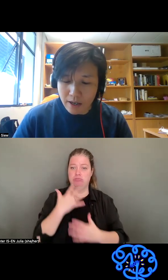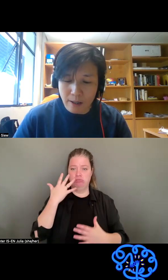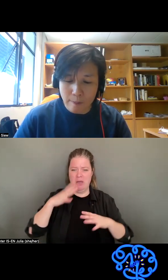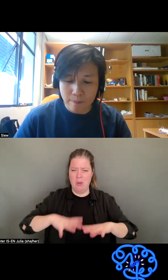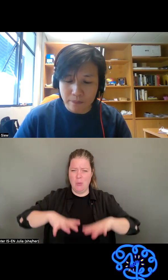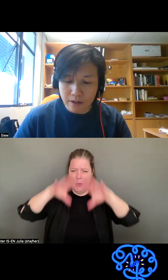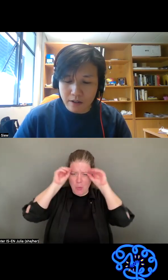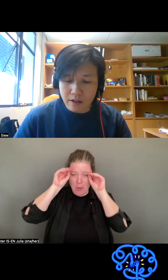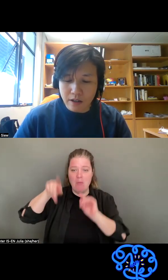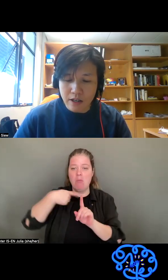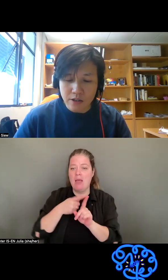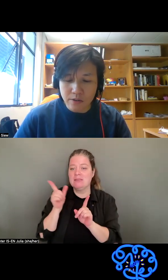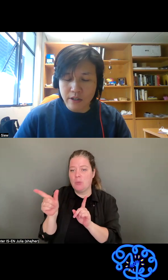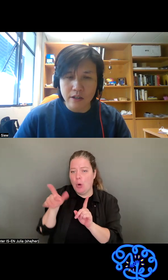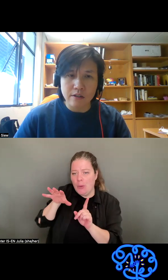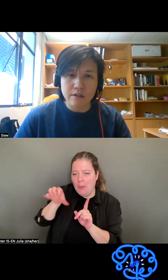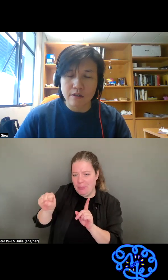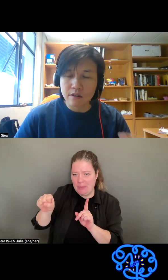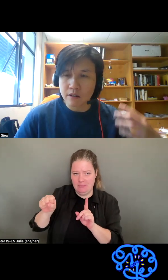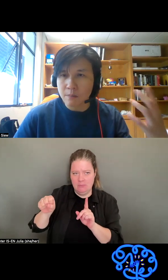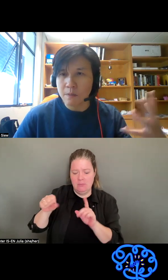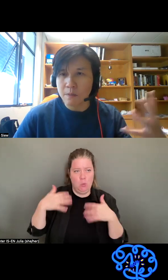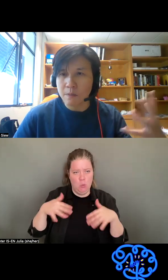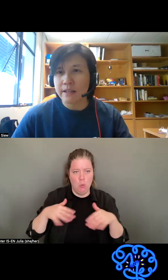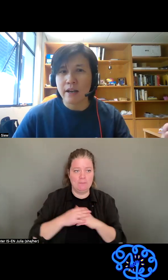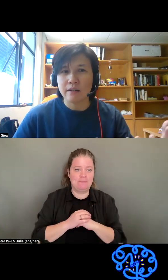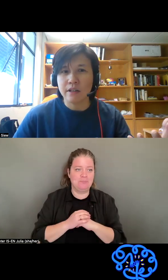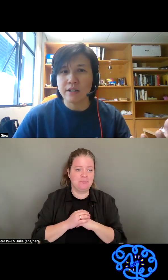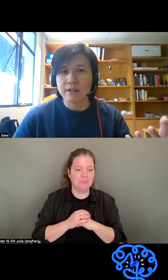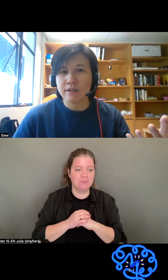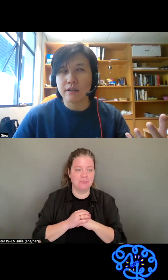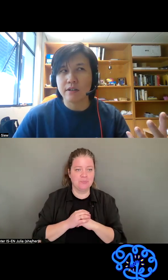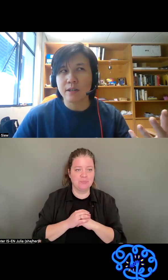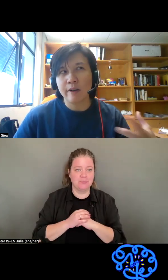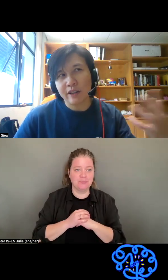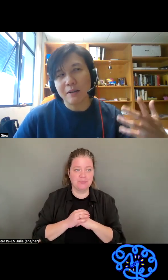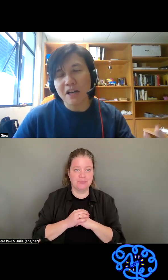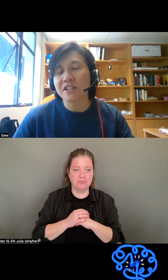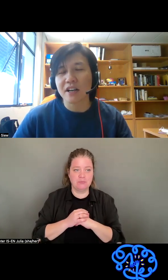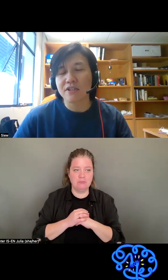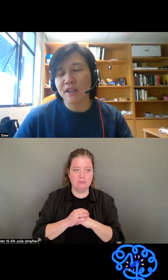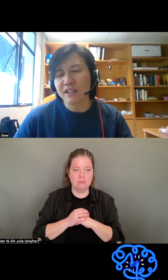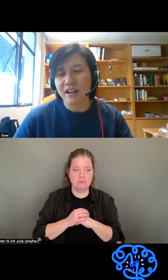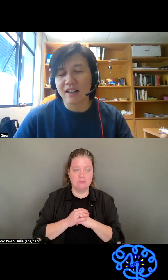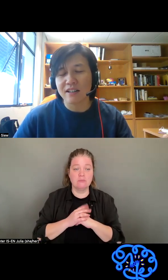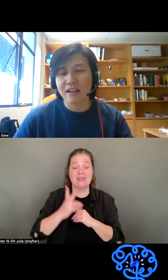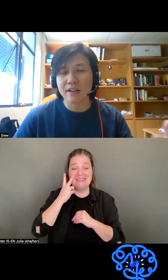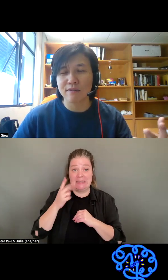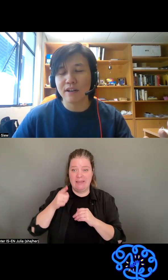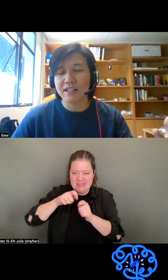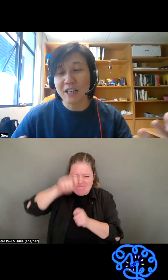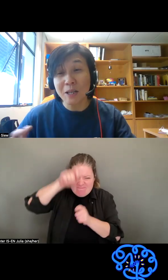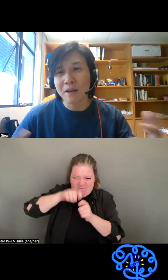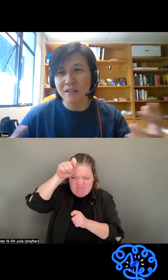Um, and so in the typical way that these similarity measures are treated are kind